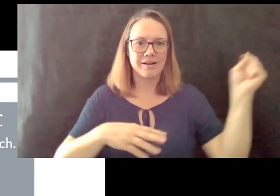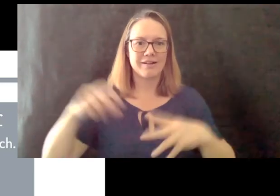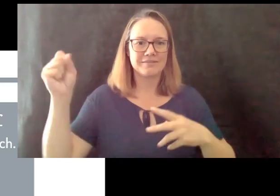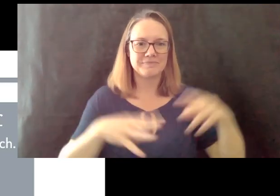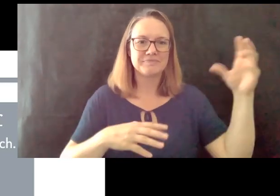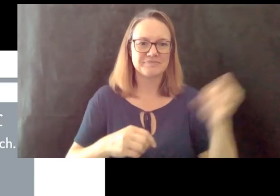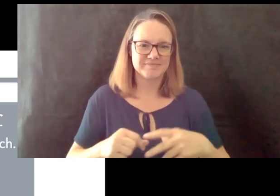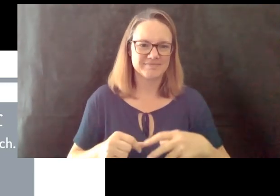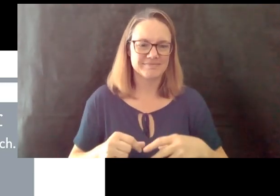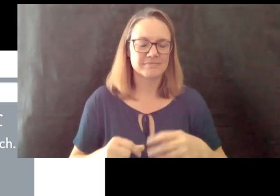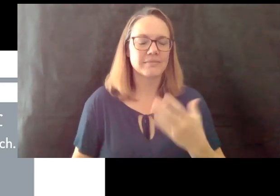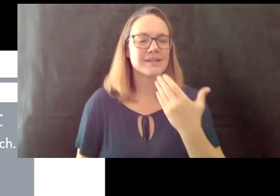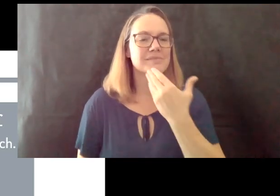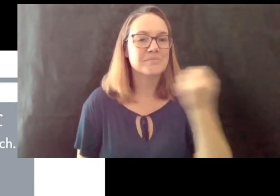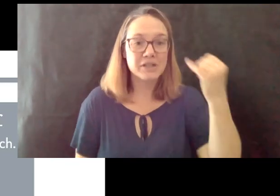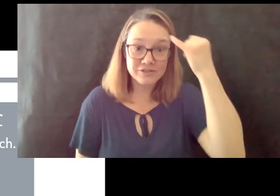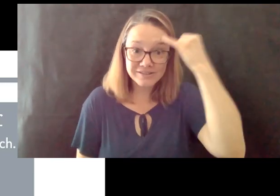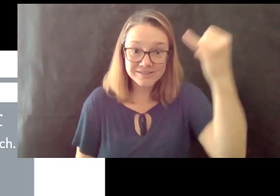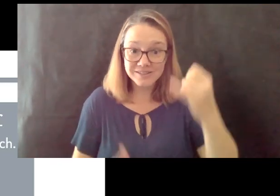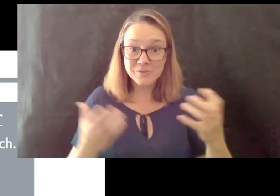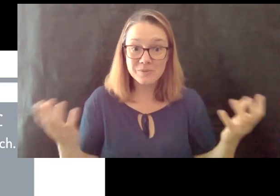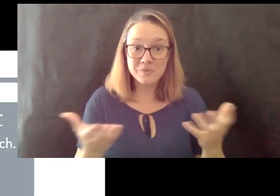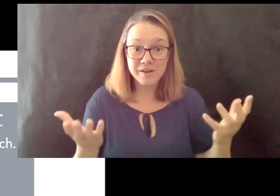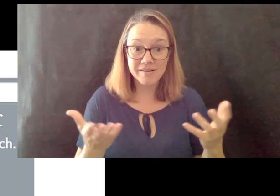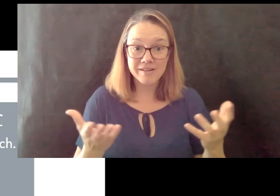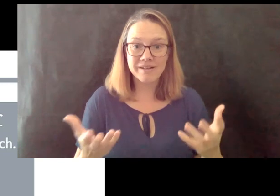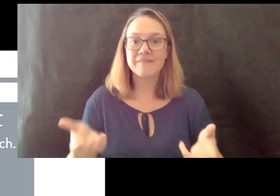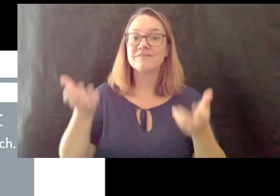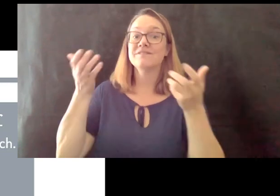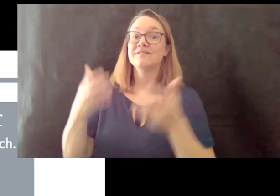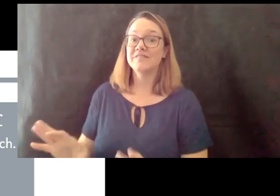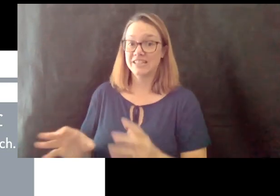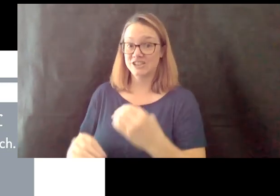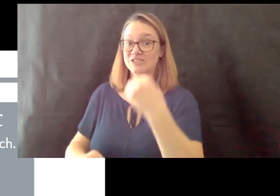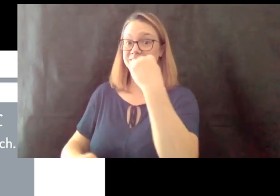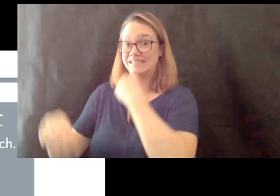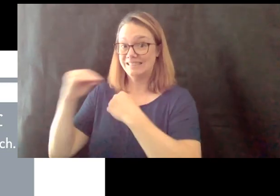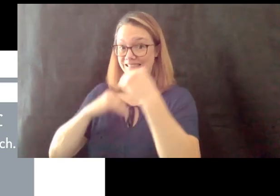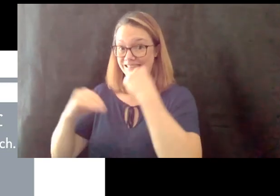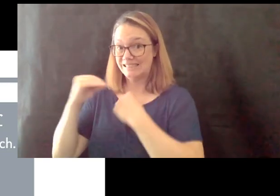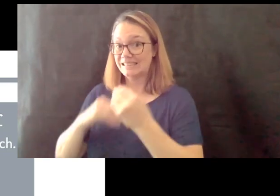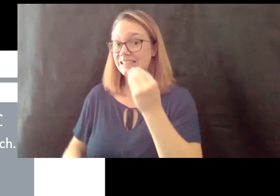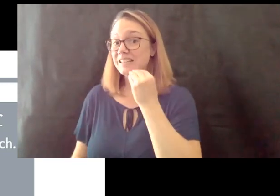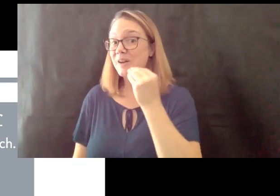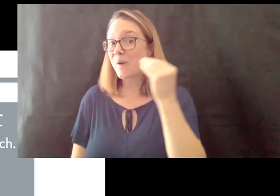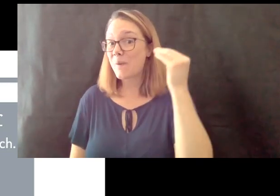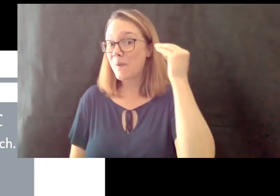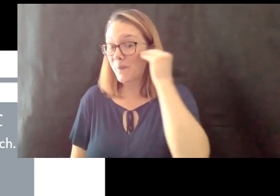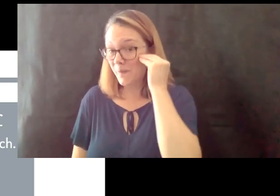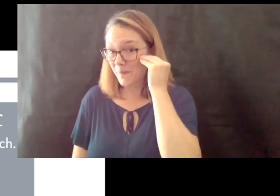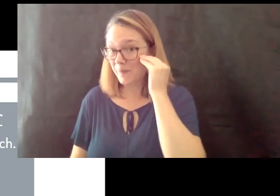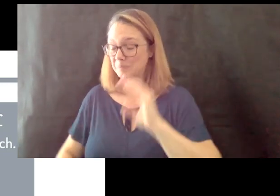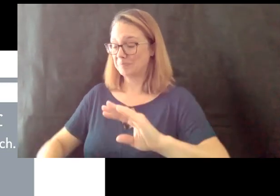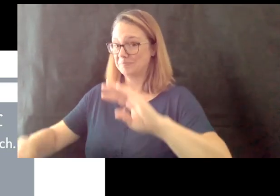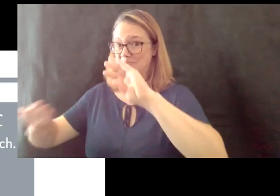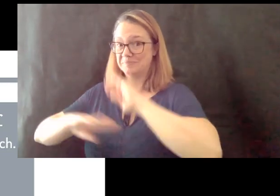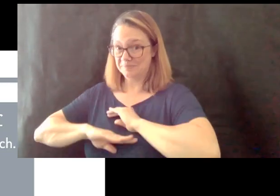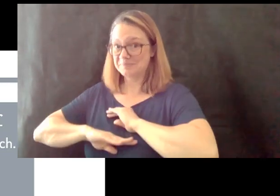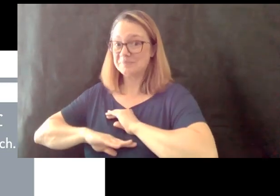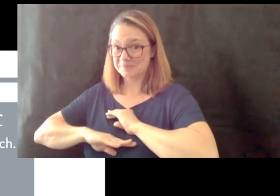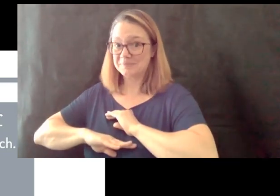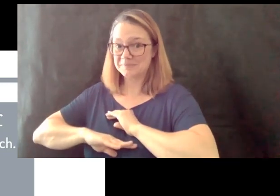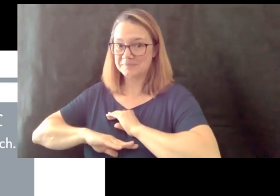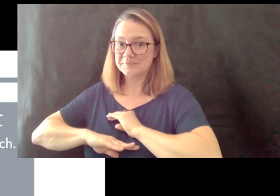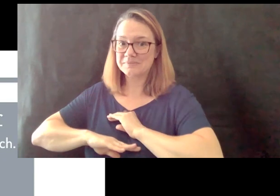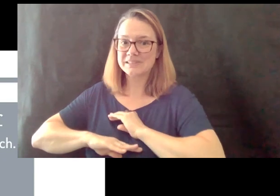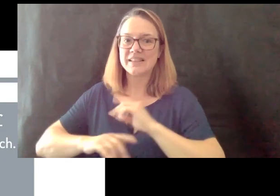later. And so a better strategy, go to the grocery store after you've had your meal. Your